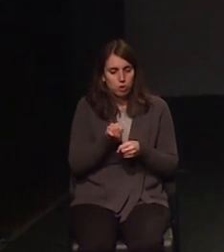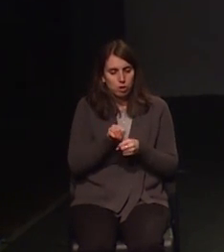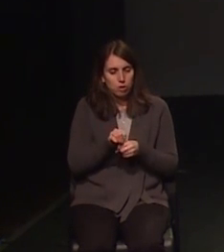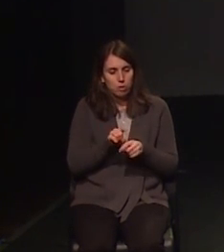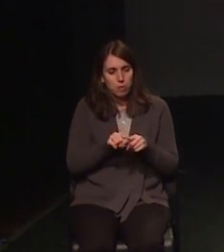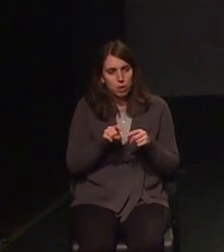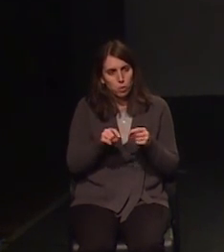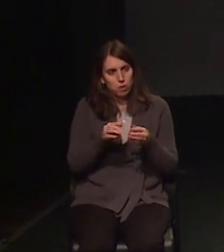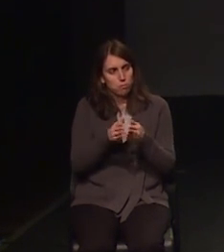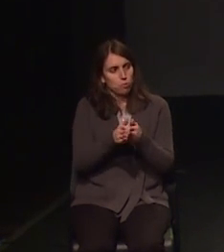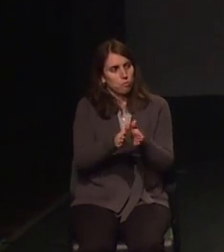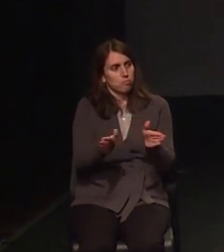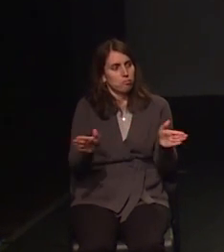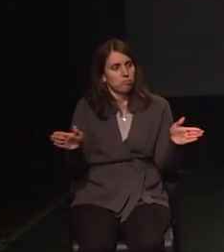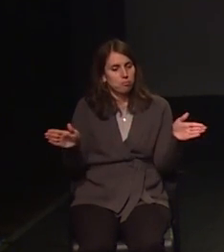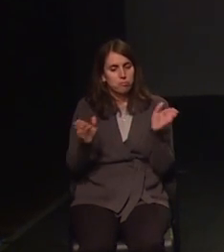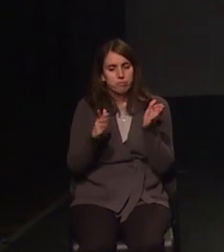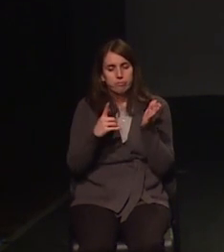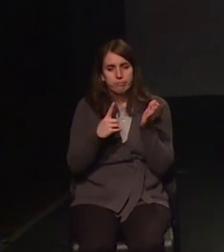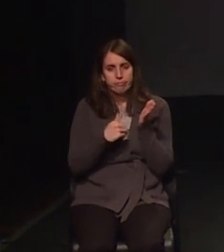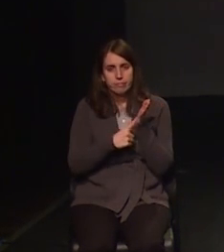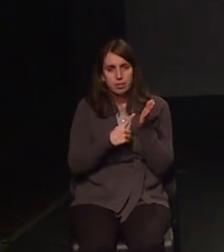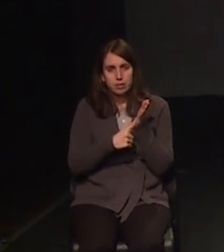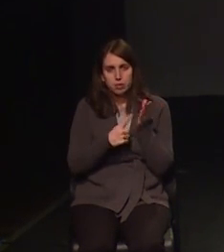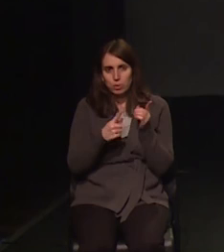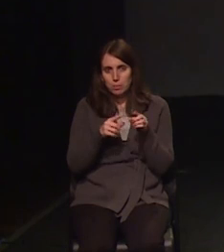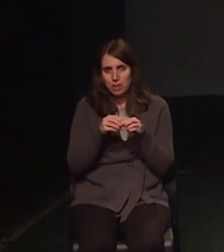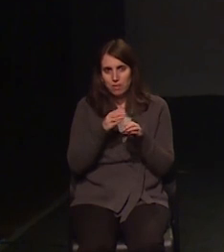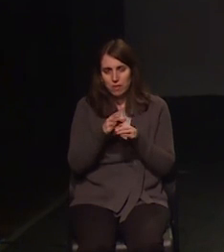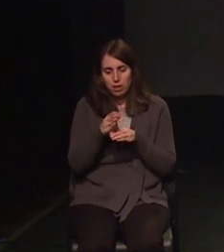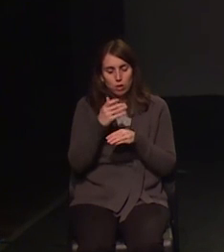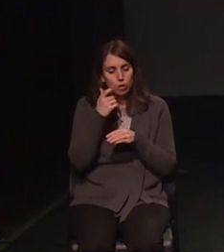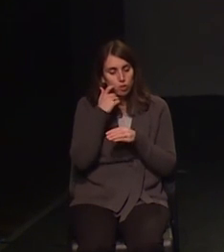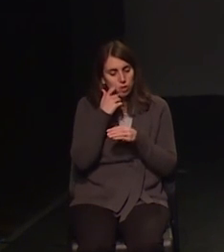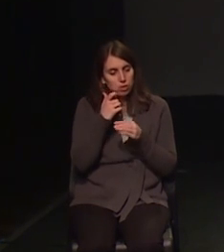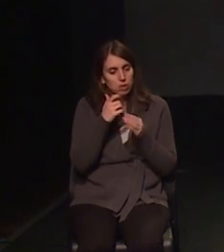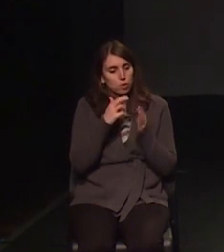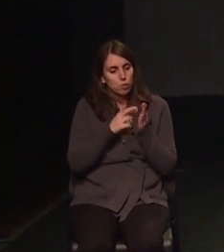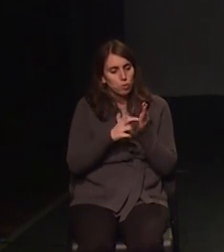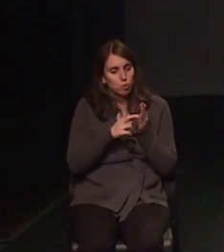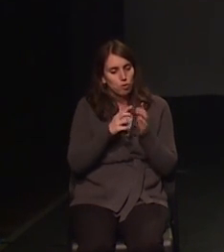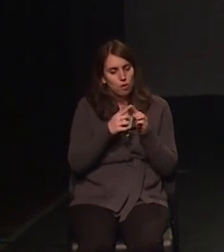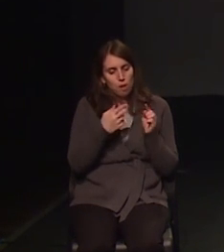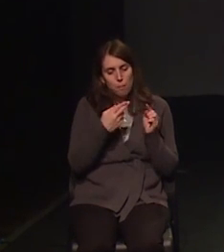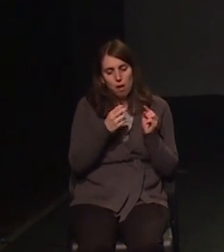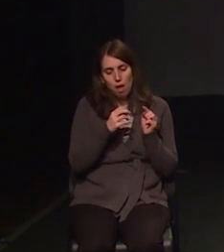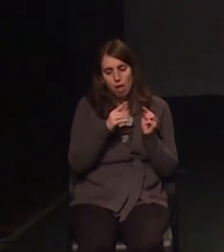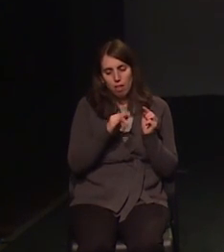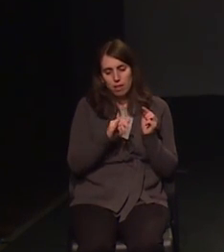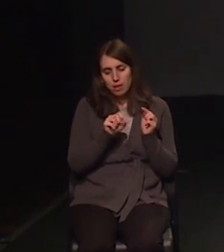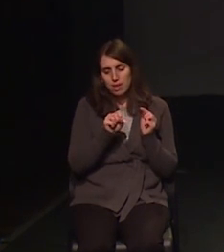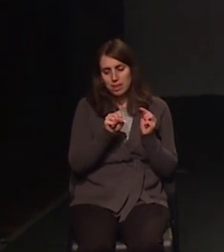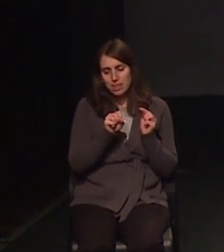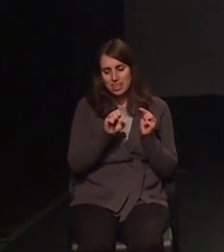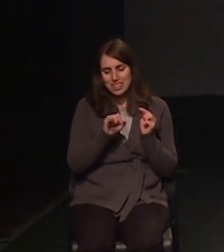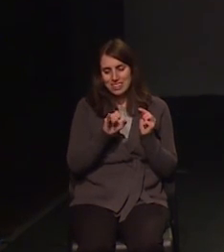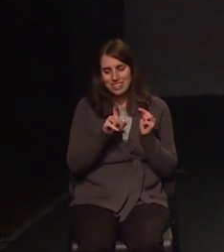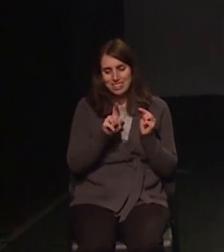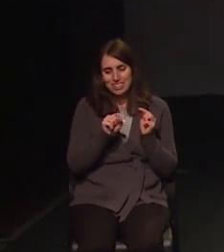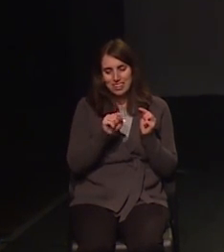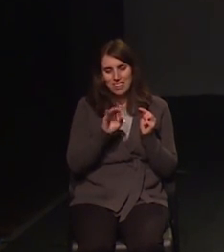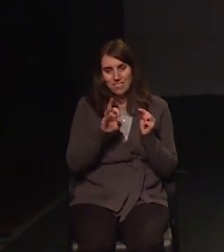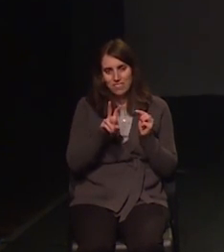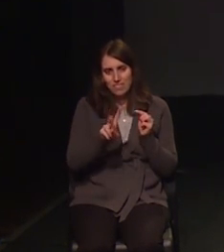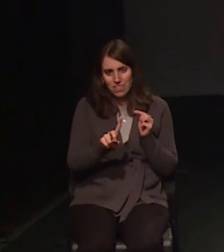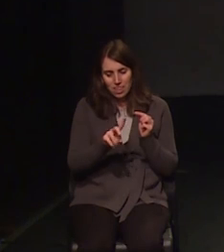what's happening in the field broadly. So in a recent report prepared by Holly Sitford and Alexis Frost of Helicon, which